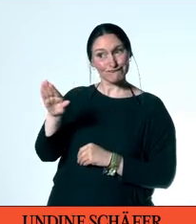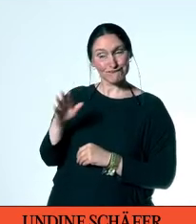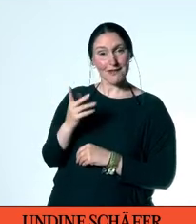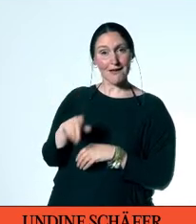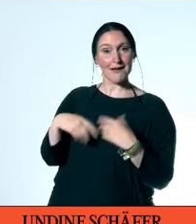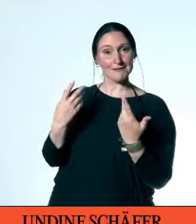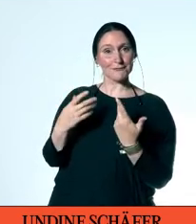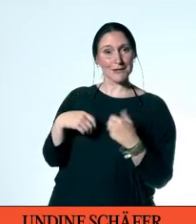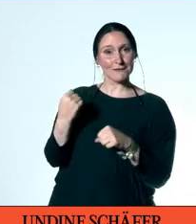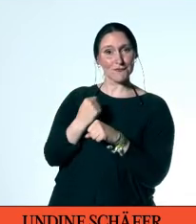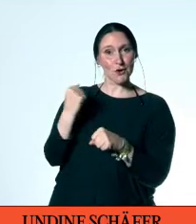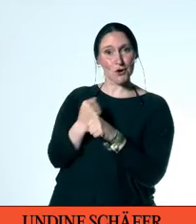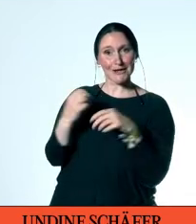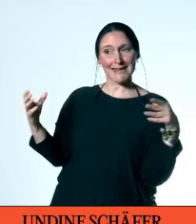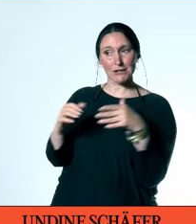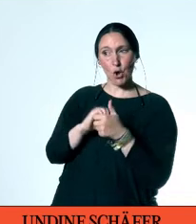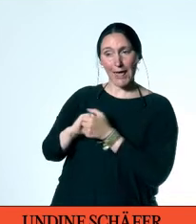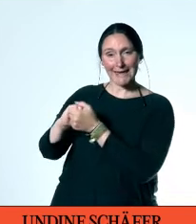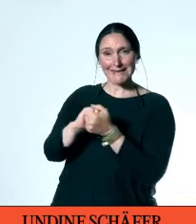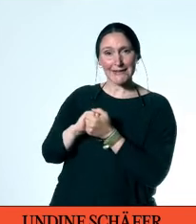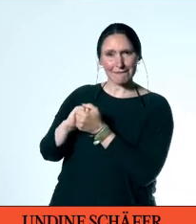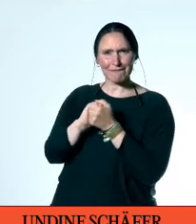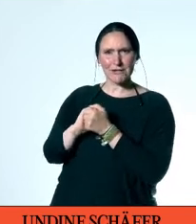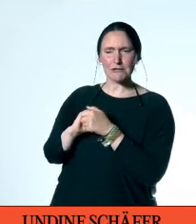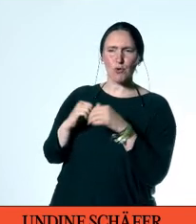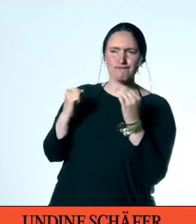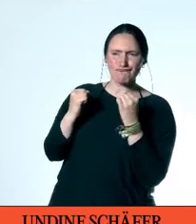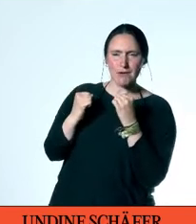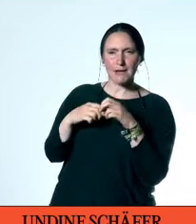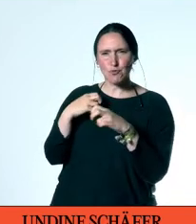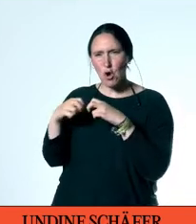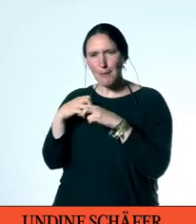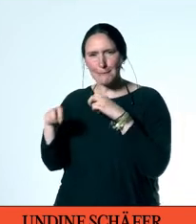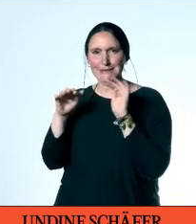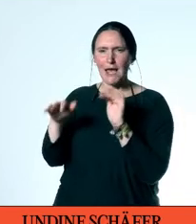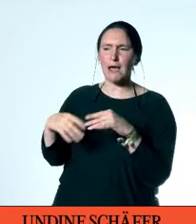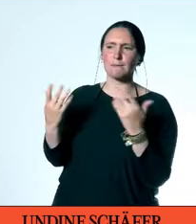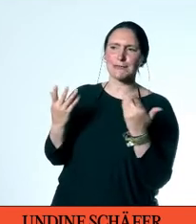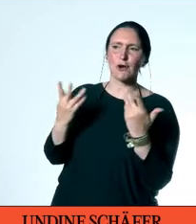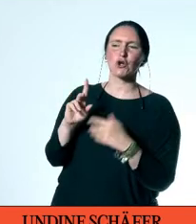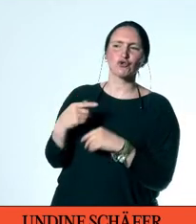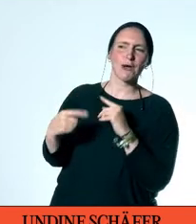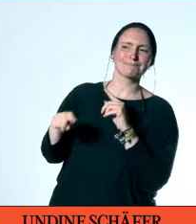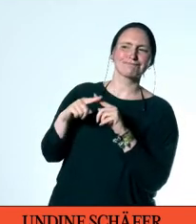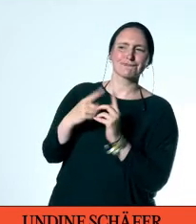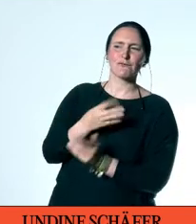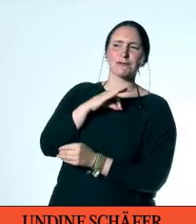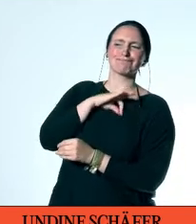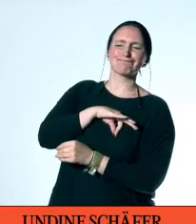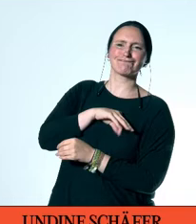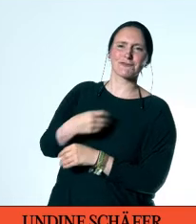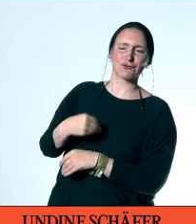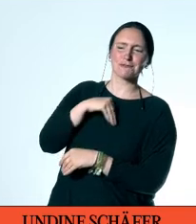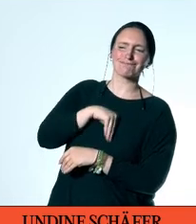Wie ist es bei euch? Welche Vor- und Nachteile seht ihr als Kollektiv und